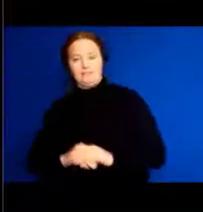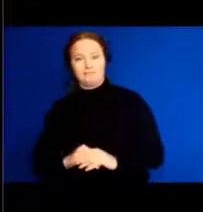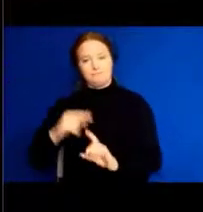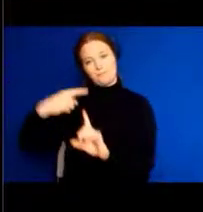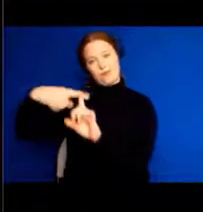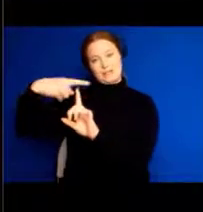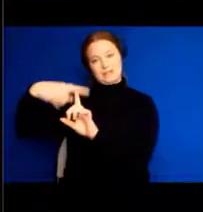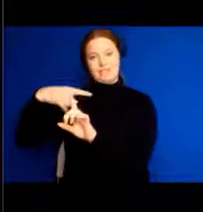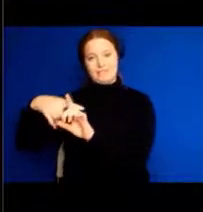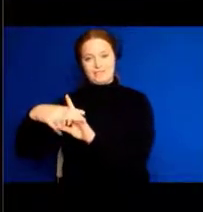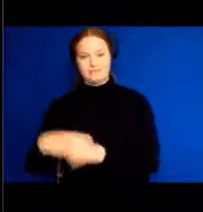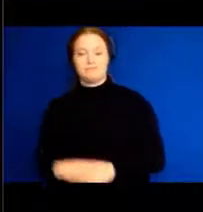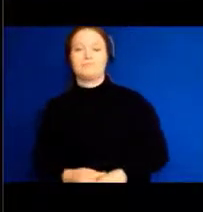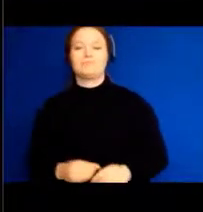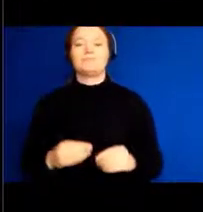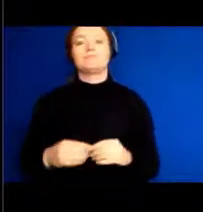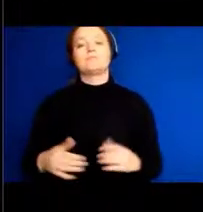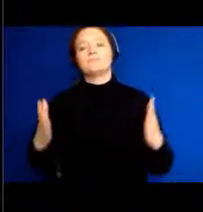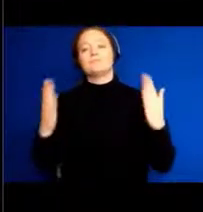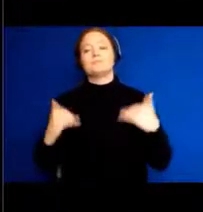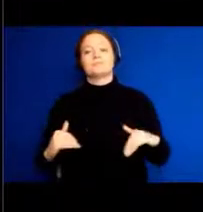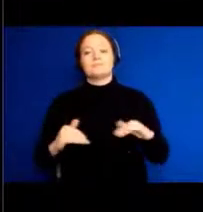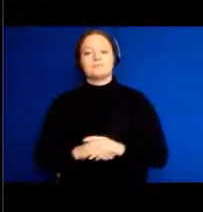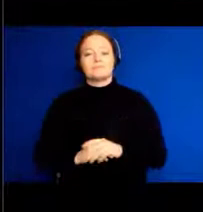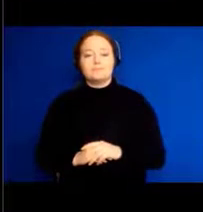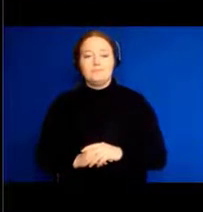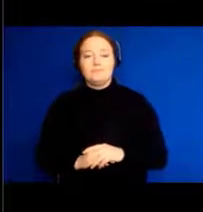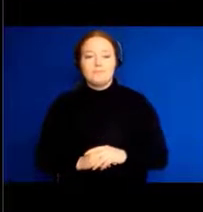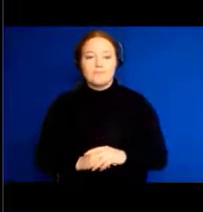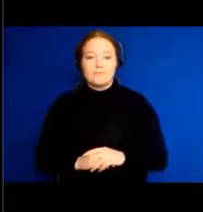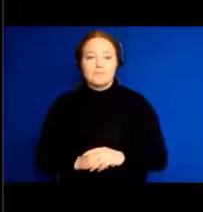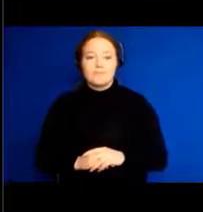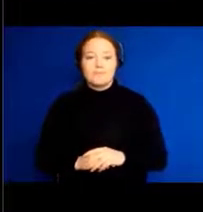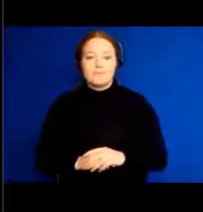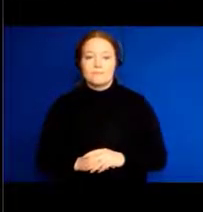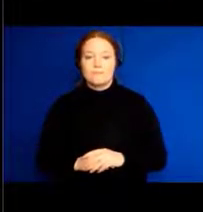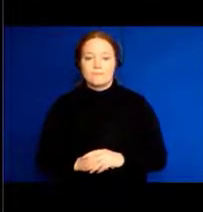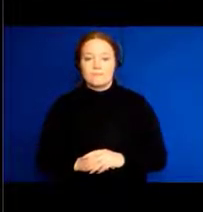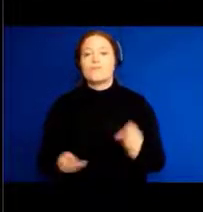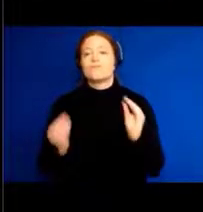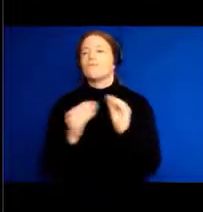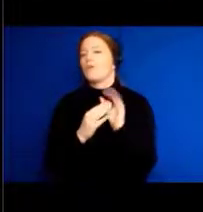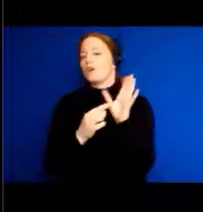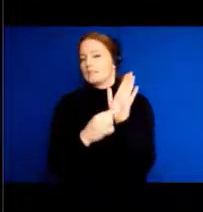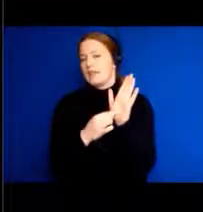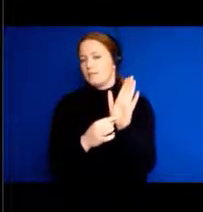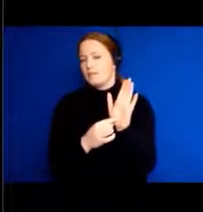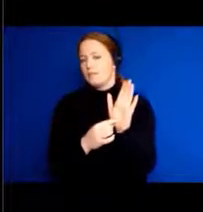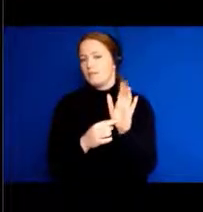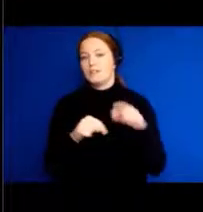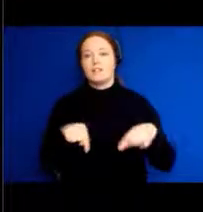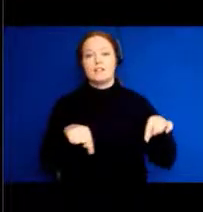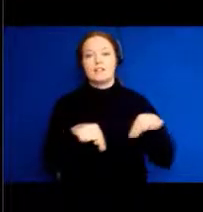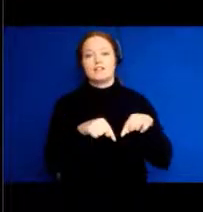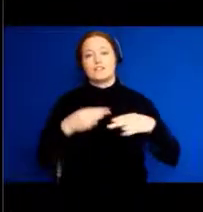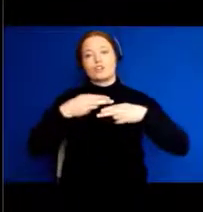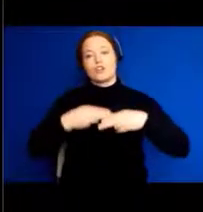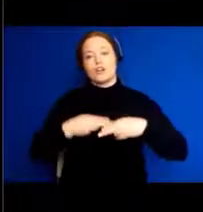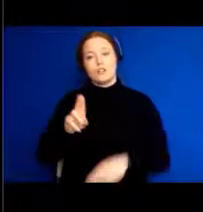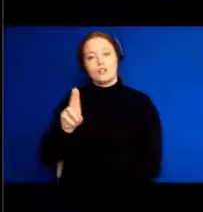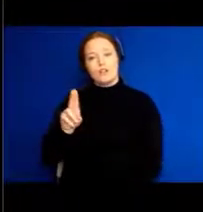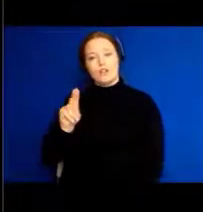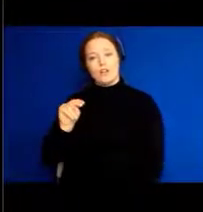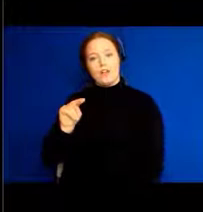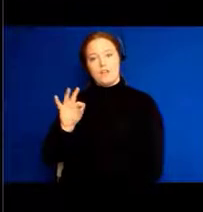Here's a couple more examples of things that, this is one called, it's an unfinished piece